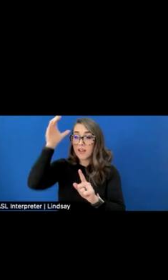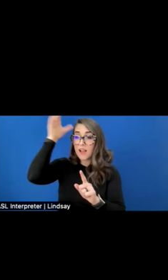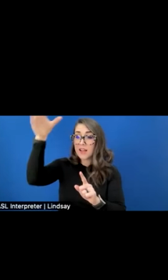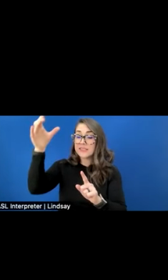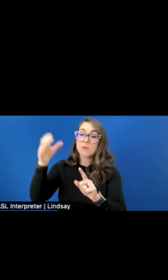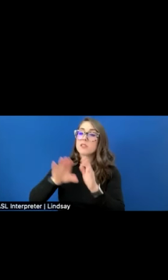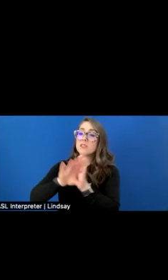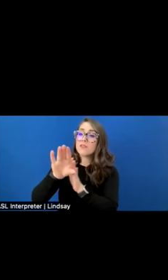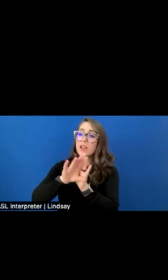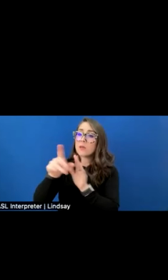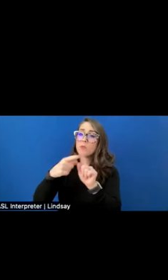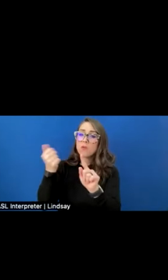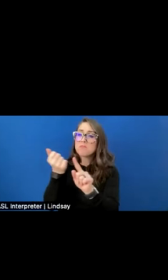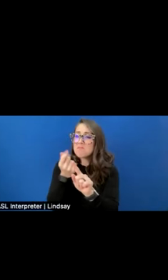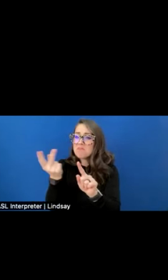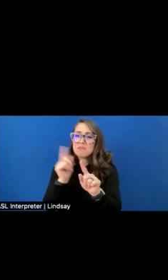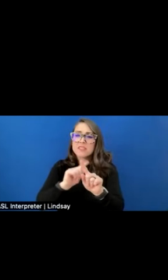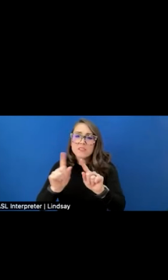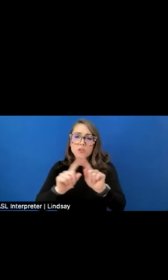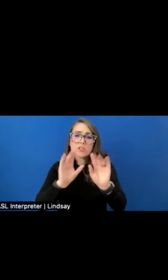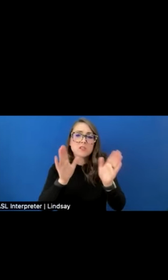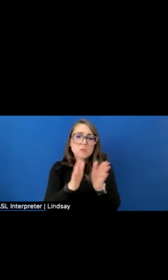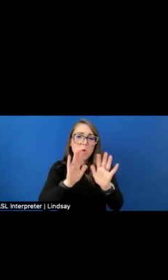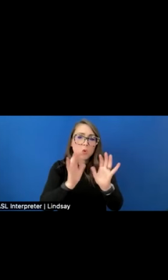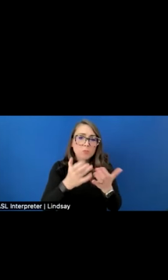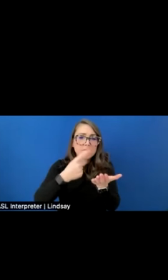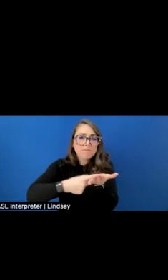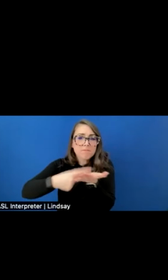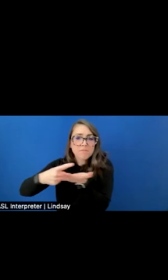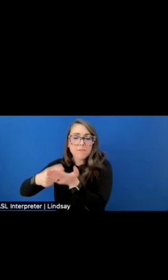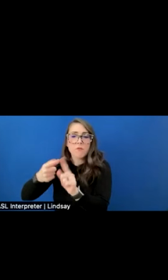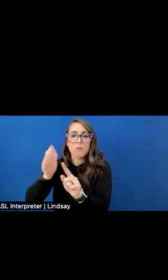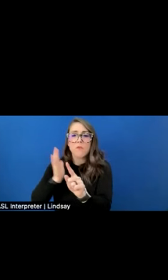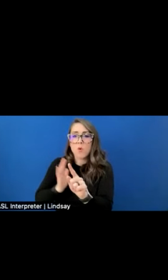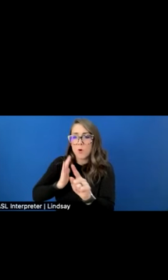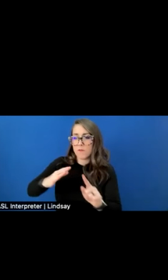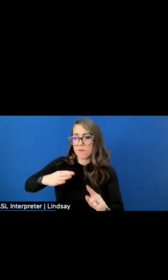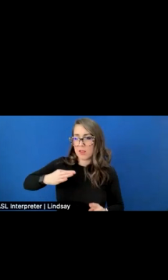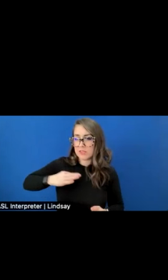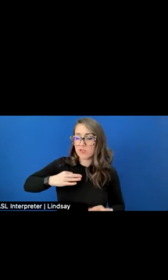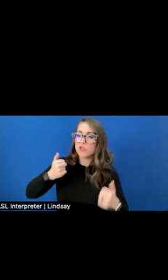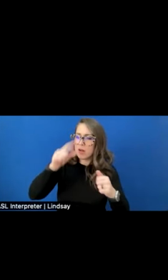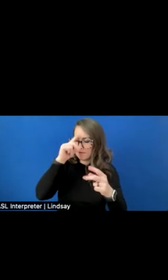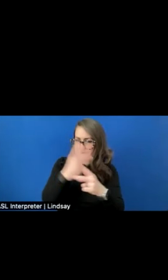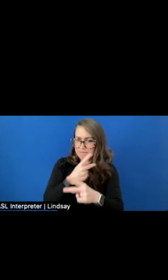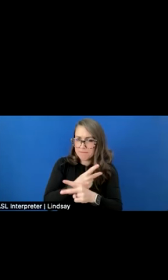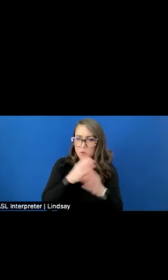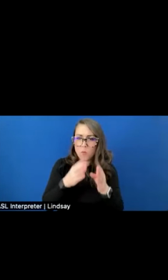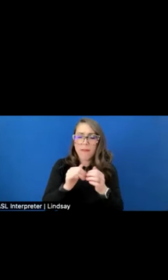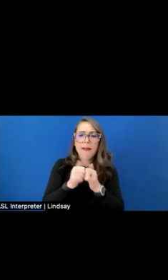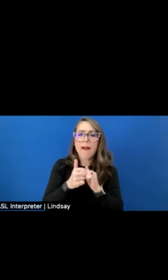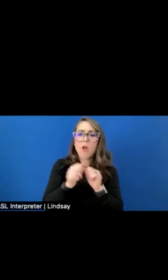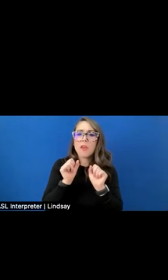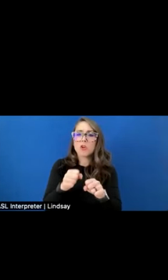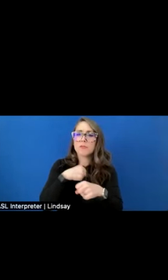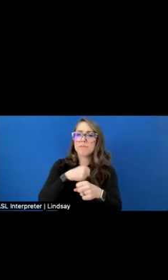group discussions by former volunteers who were trying hard to figure out a way that they could create opportunities